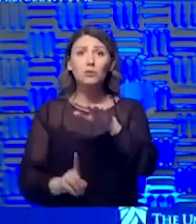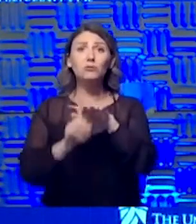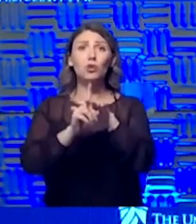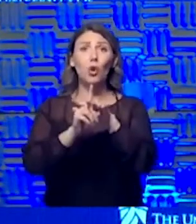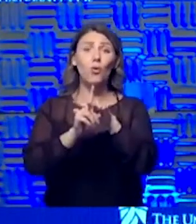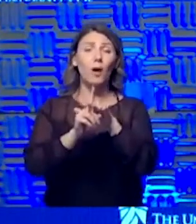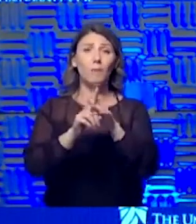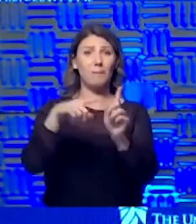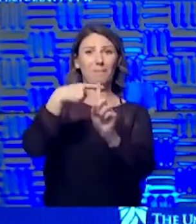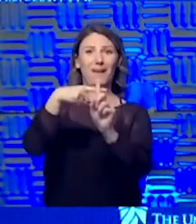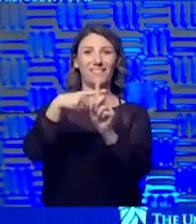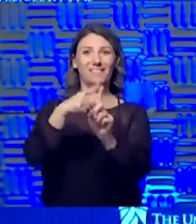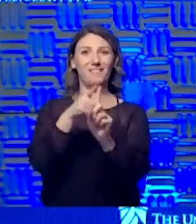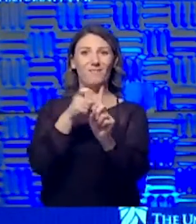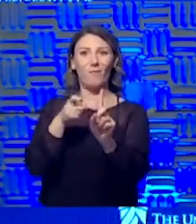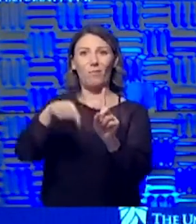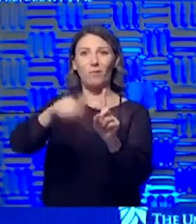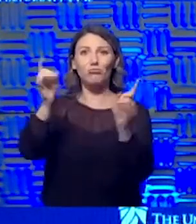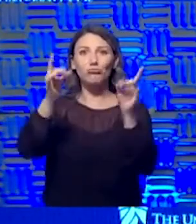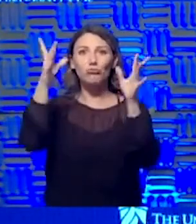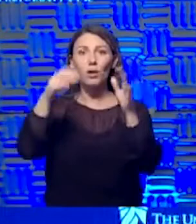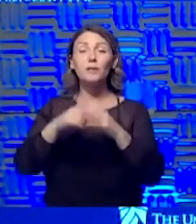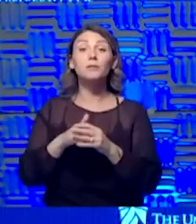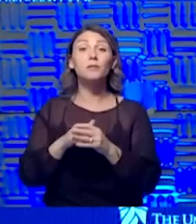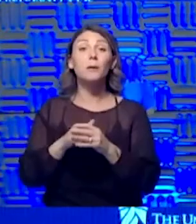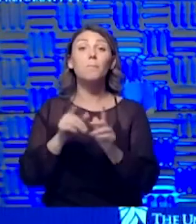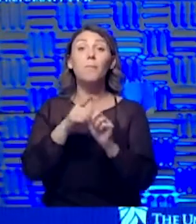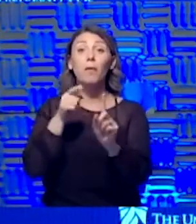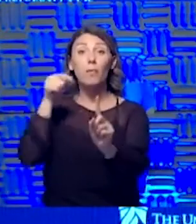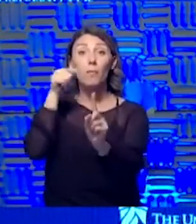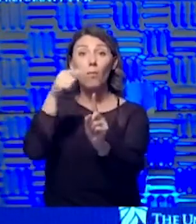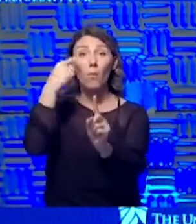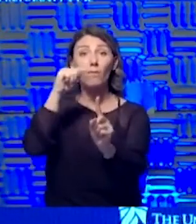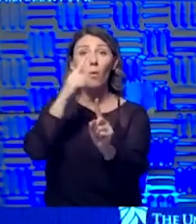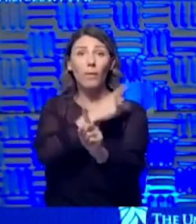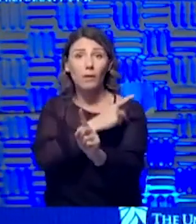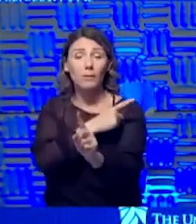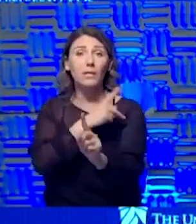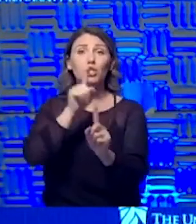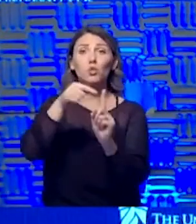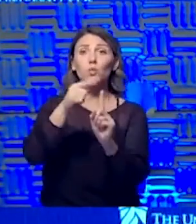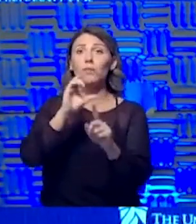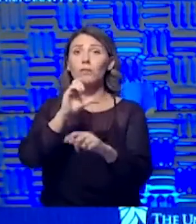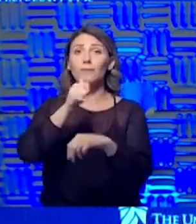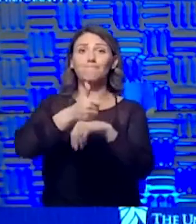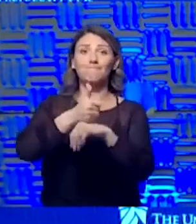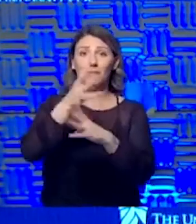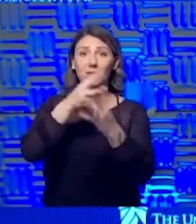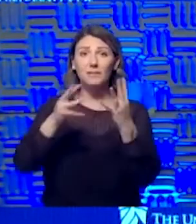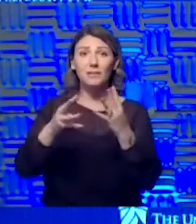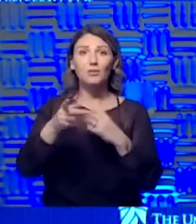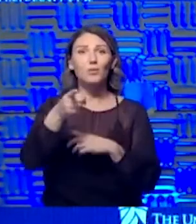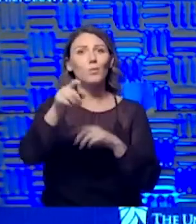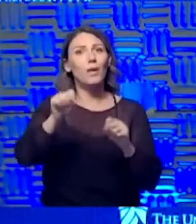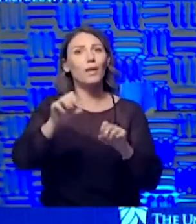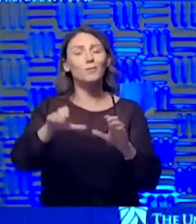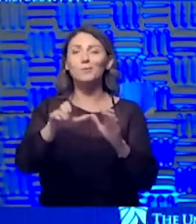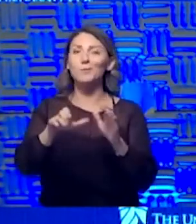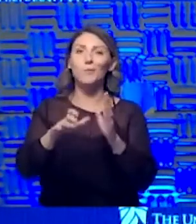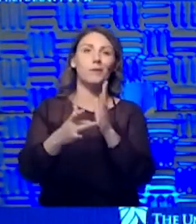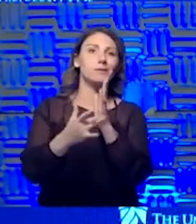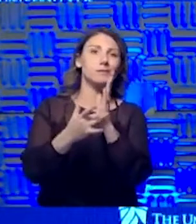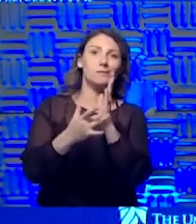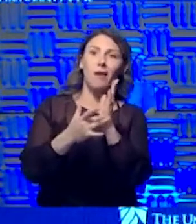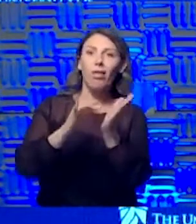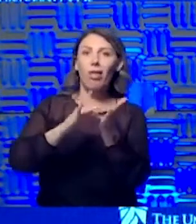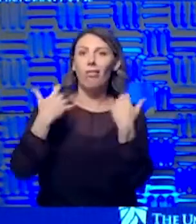this crisis. So, to the point for that patient, as they build the schedule, you are going to be able to do a telehealth visit if you want.